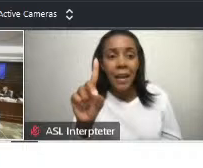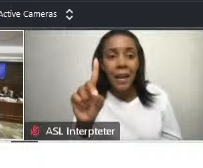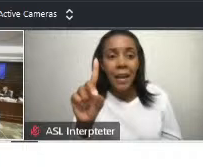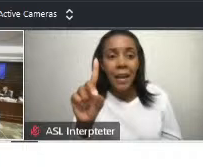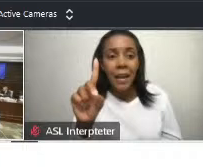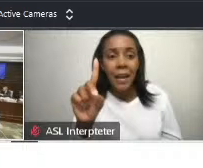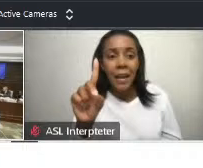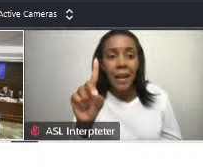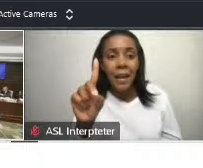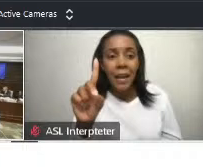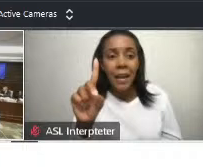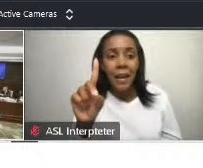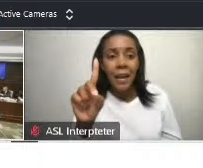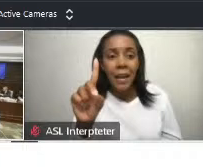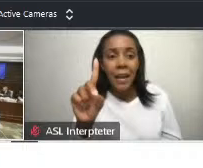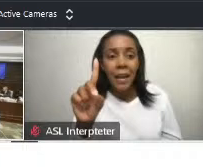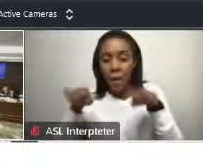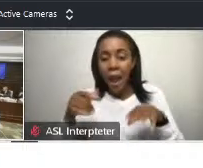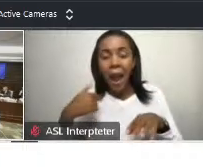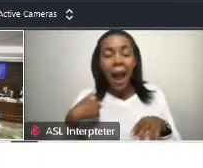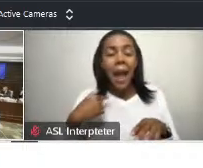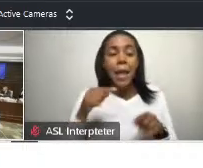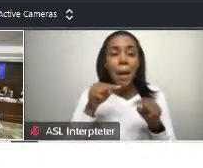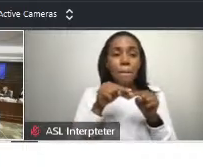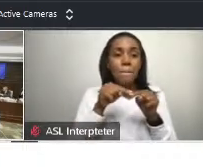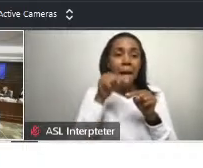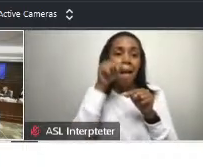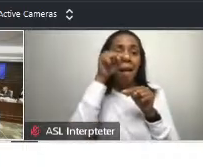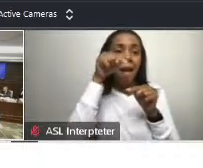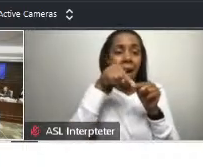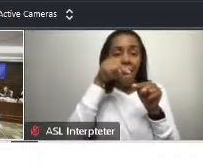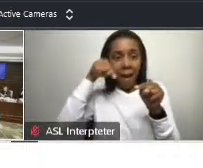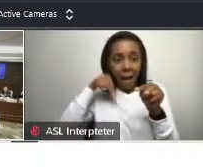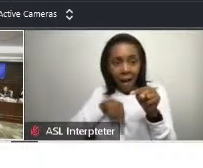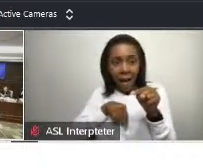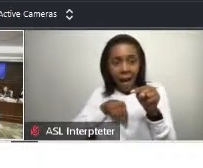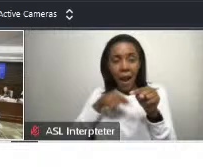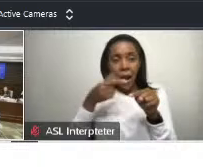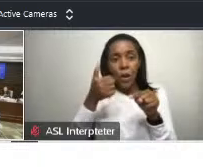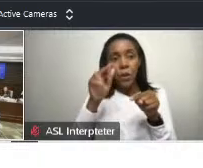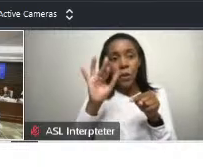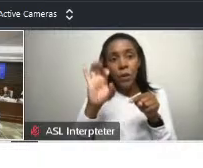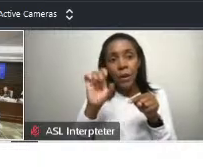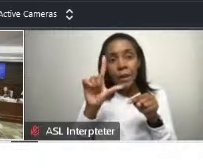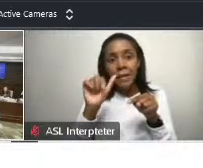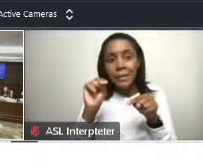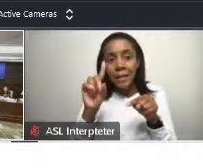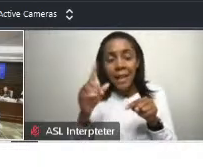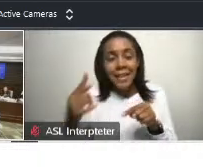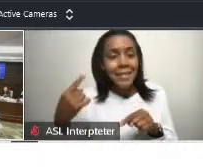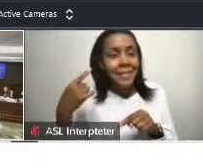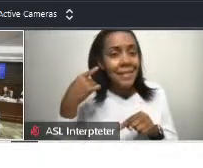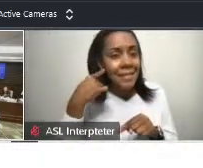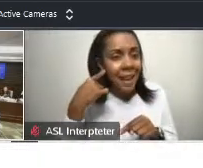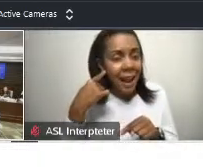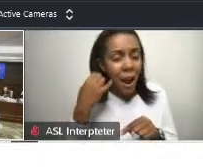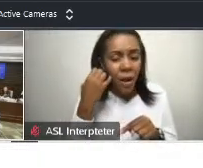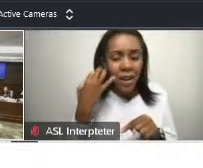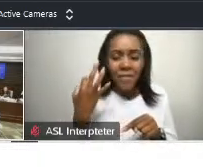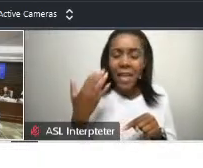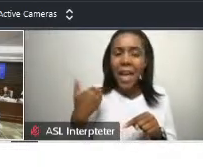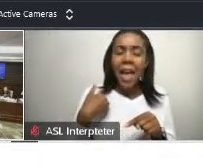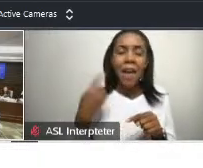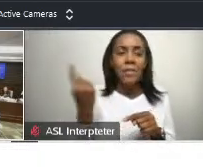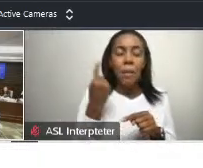neighborhood. I'm directly behind there. Sound Whenever they have something, hell, it wakes